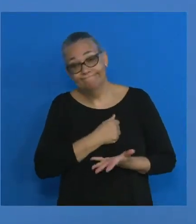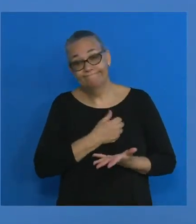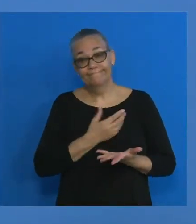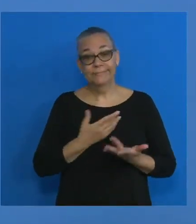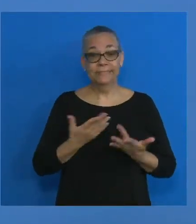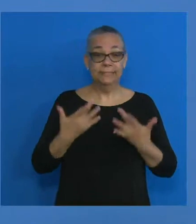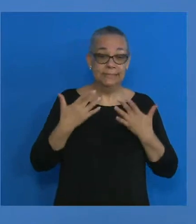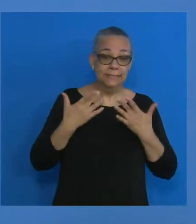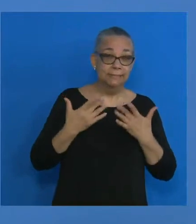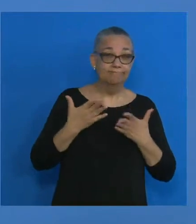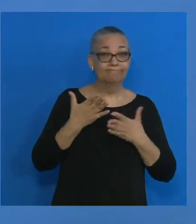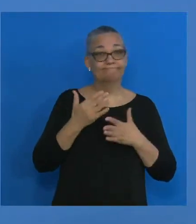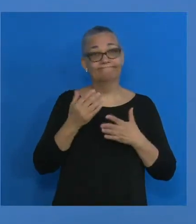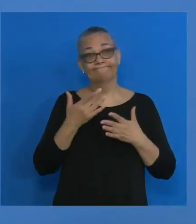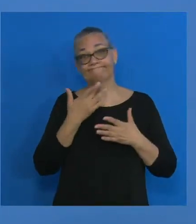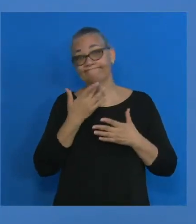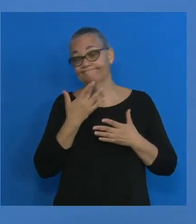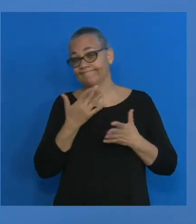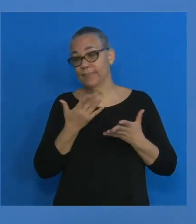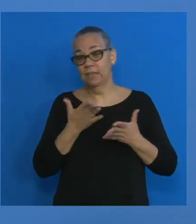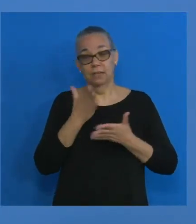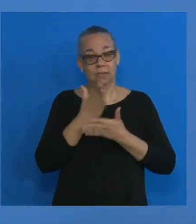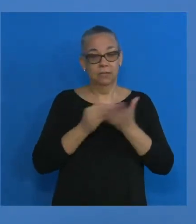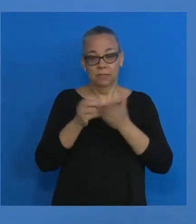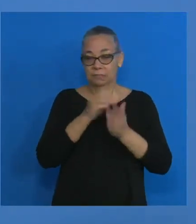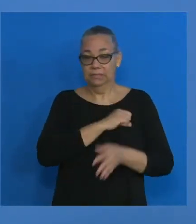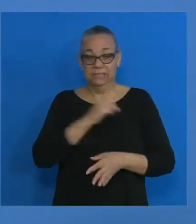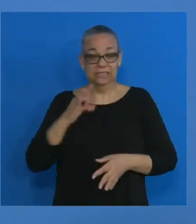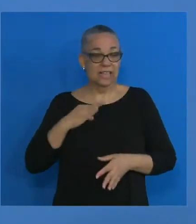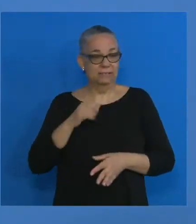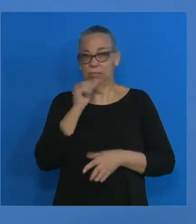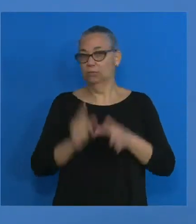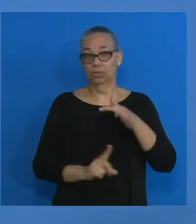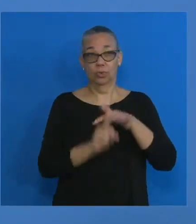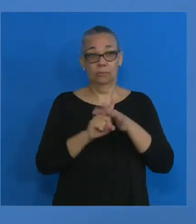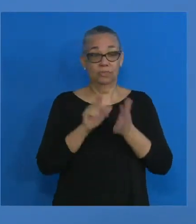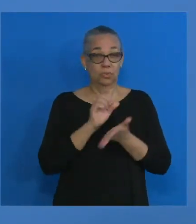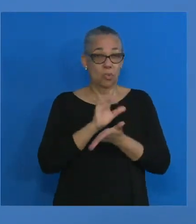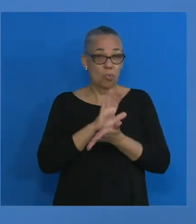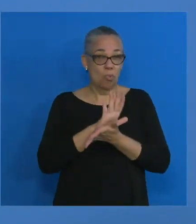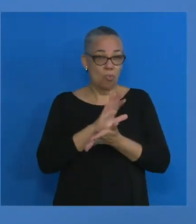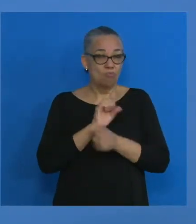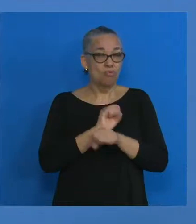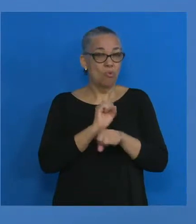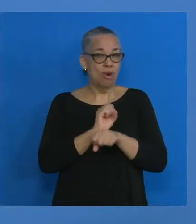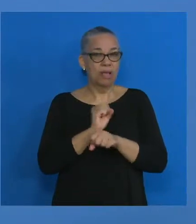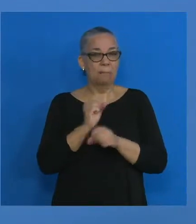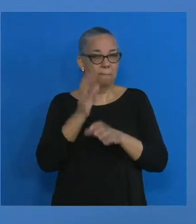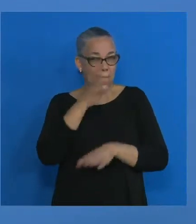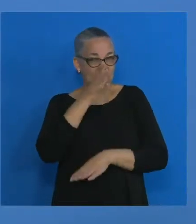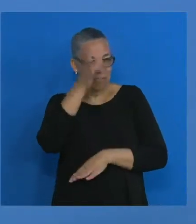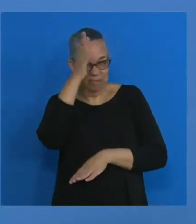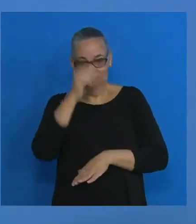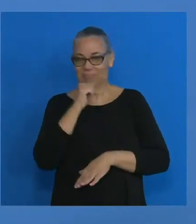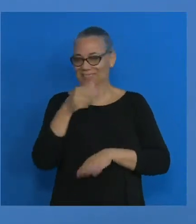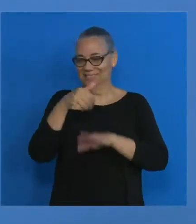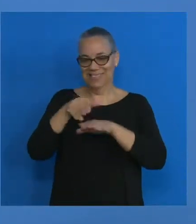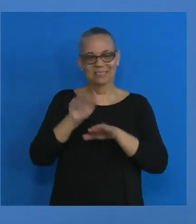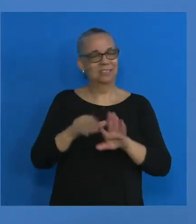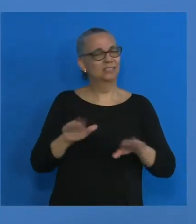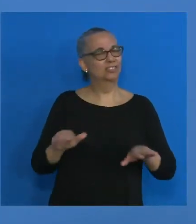some staff that did not report to work, and it's unfortunate that the parents did not send their children. They